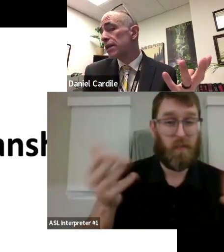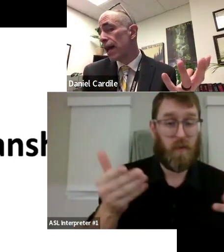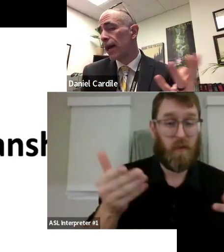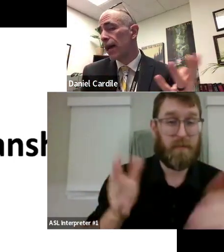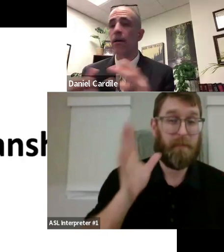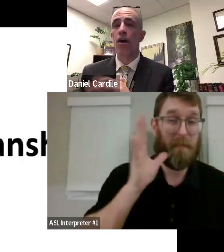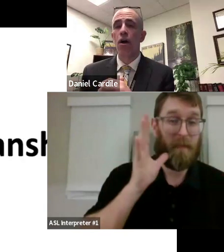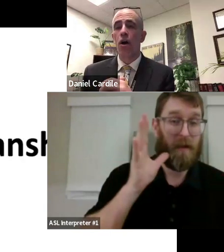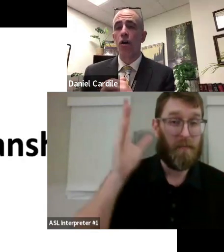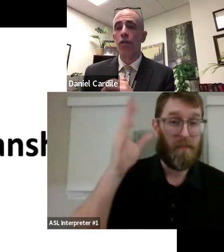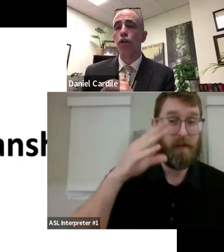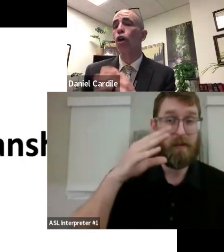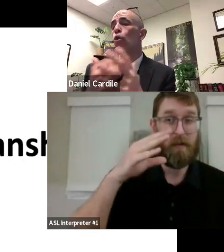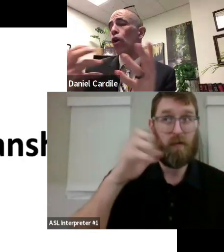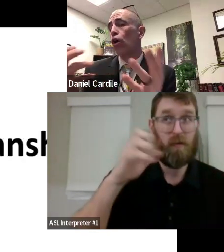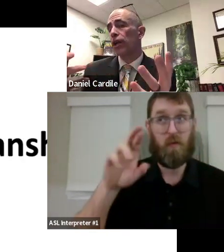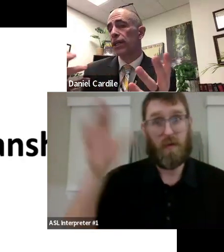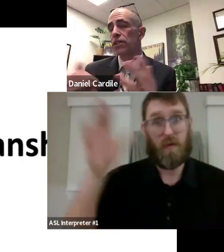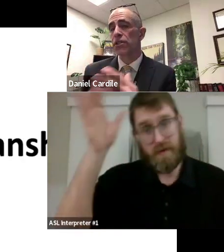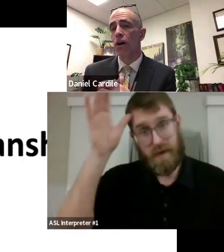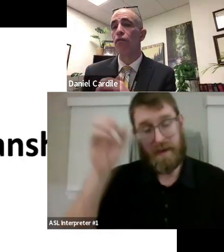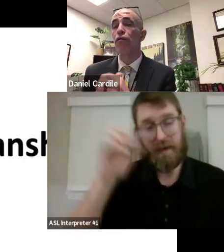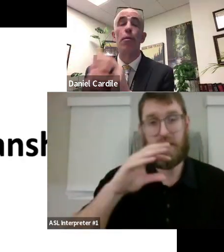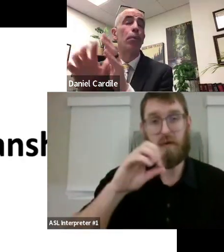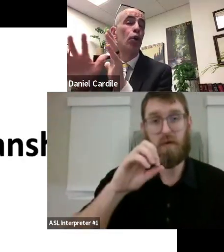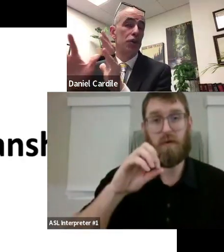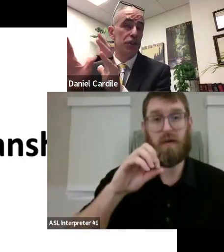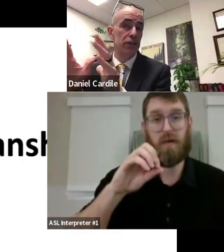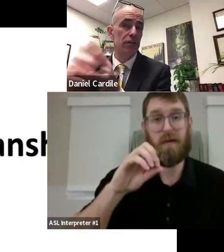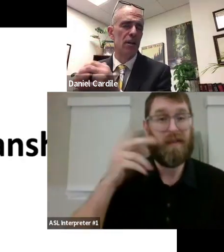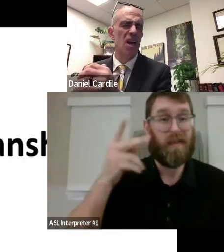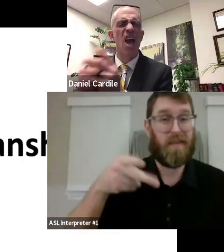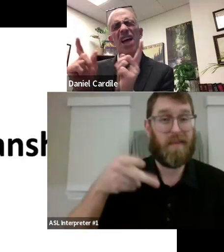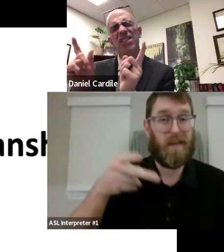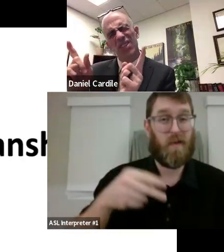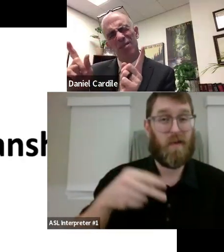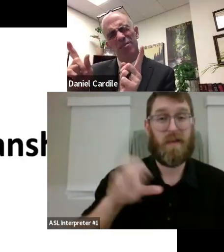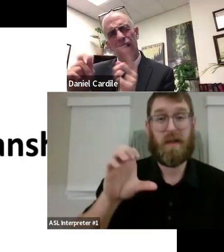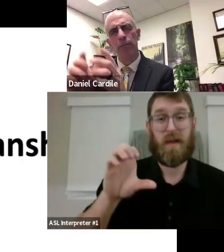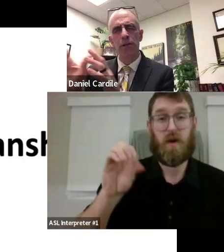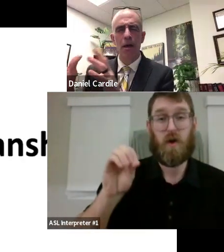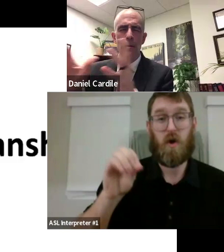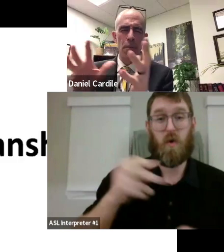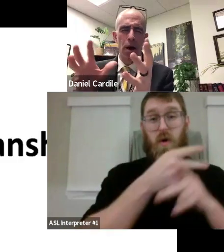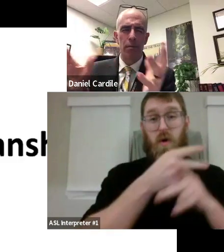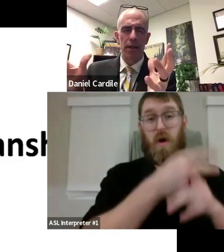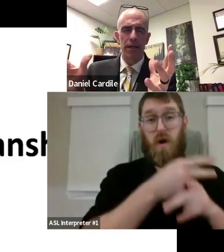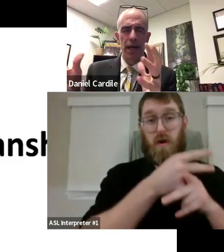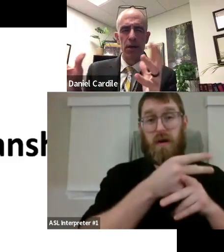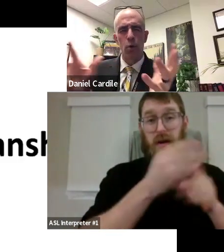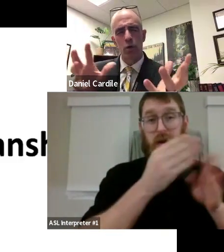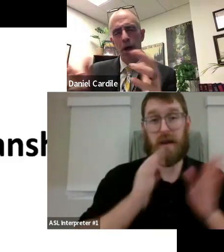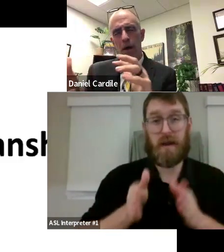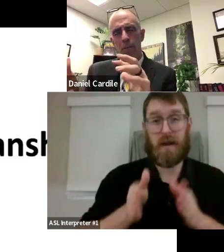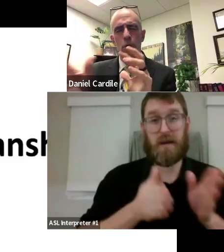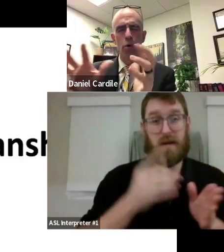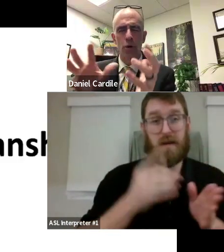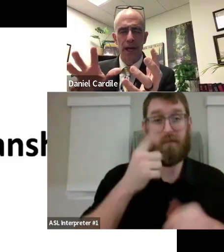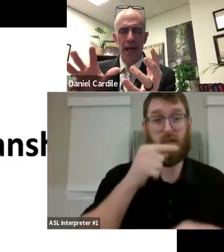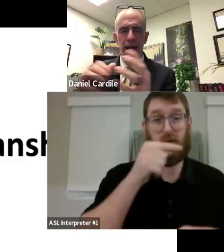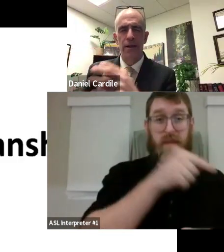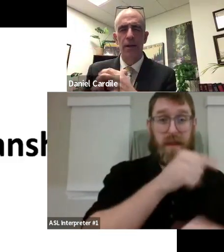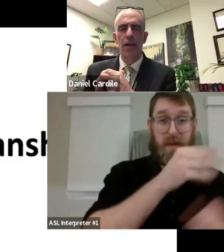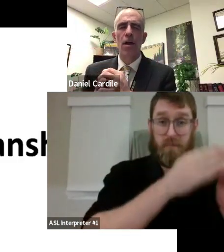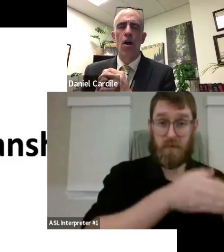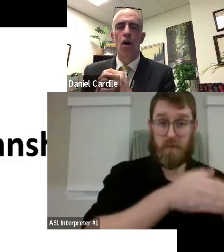mom and dad, are the co-guardians of the person, and sometimes mom and dad, or mom